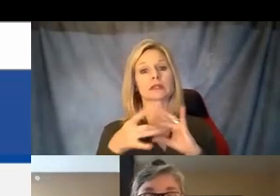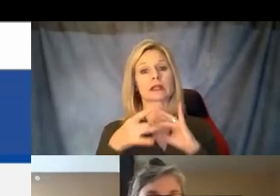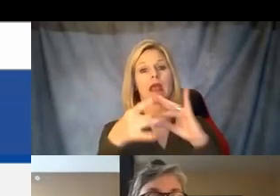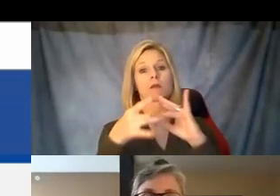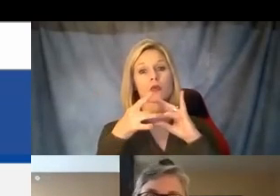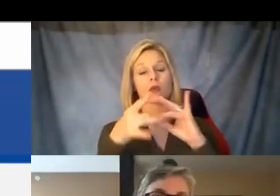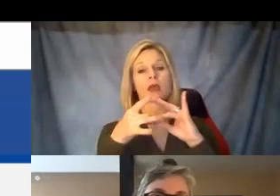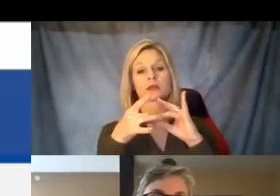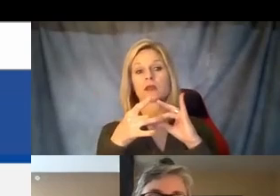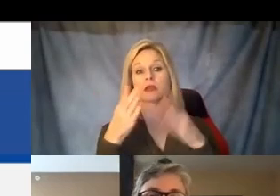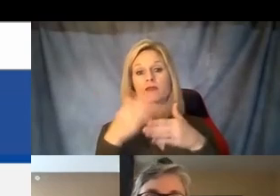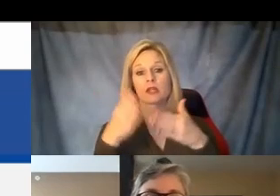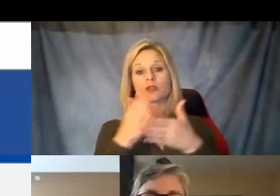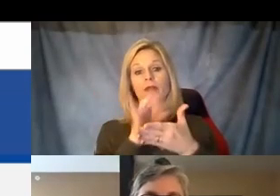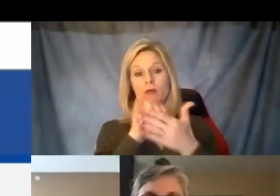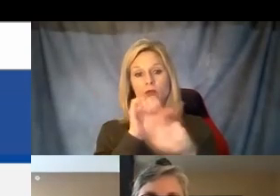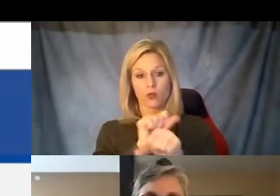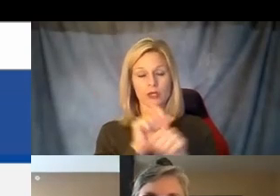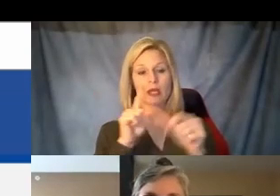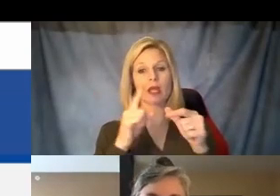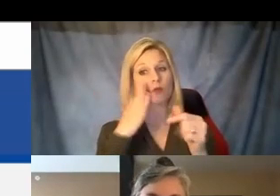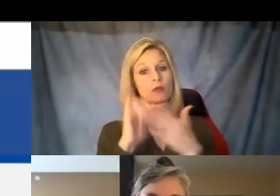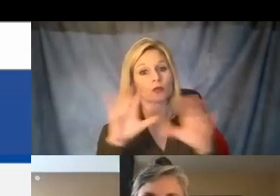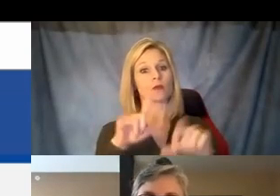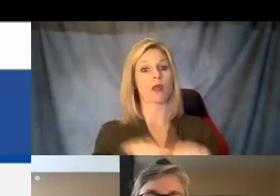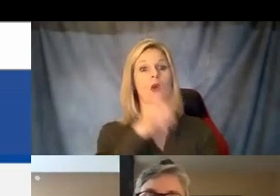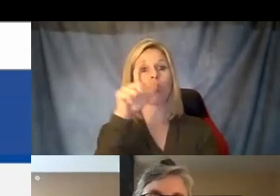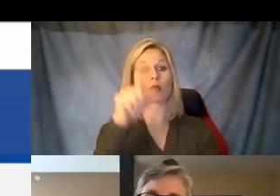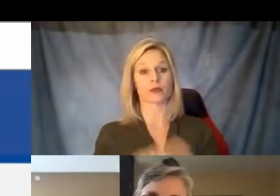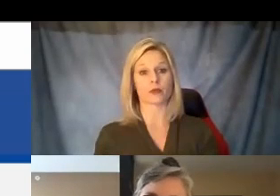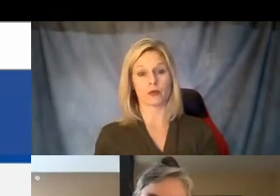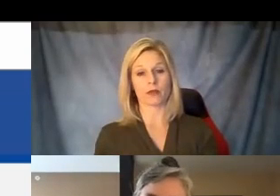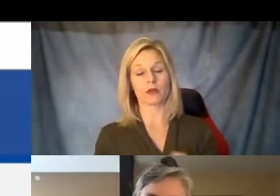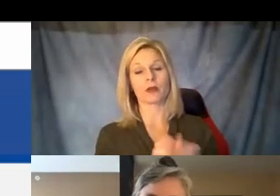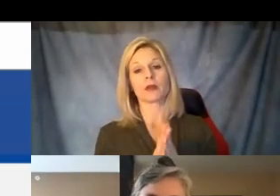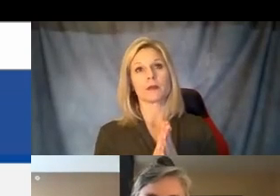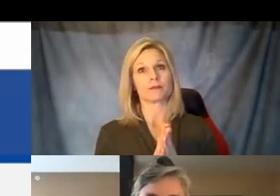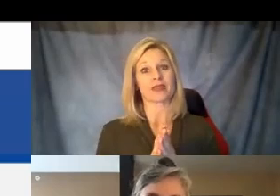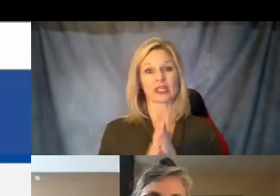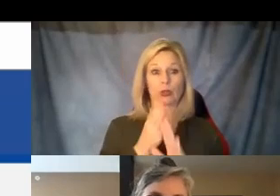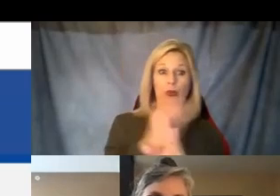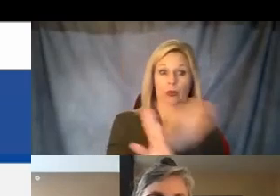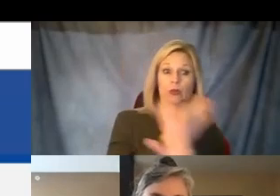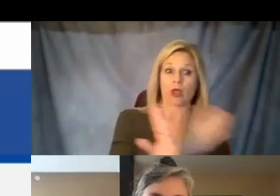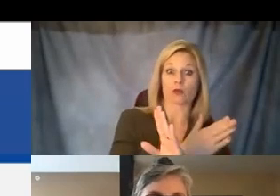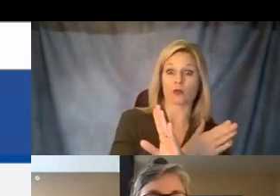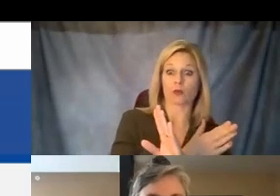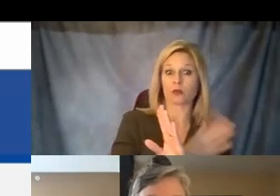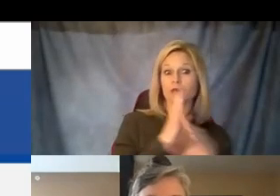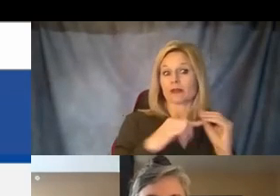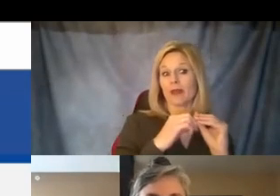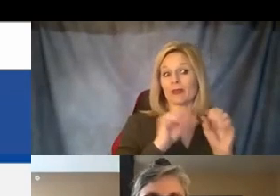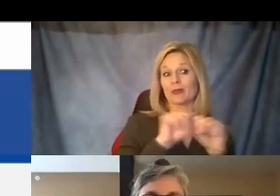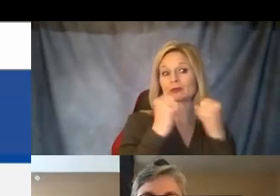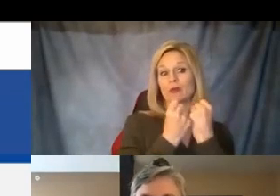done, and to know that you're doing it long term. Like we talked about at the very beginning when we met, that social justice model lens tells